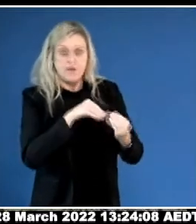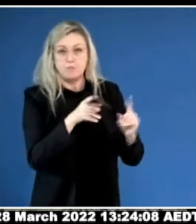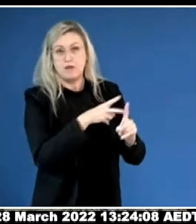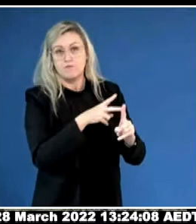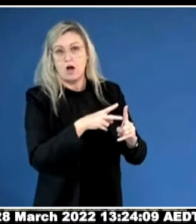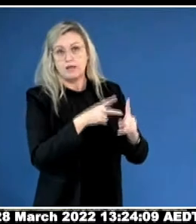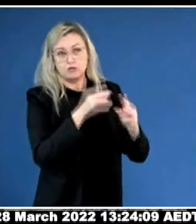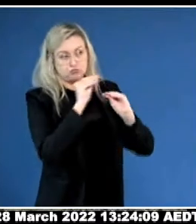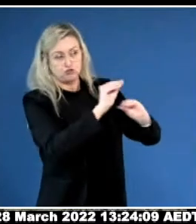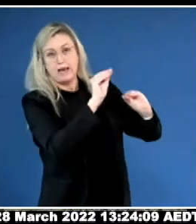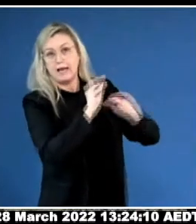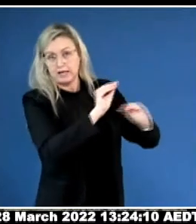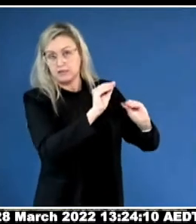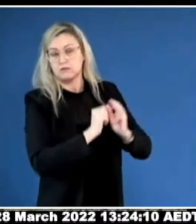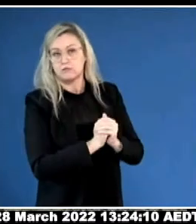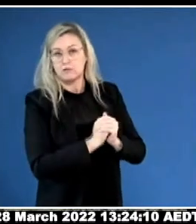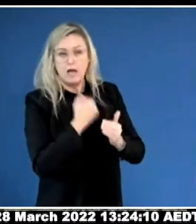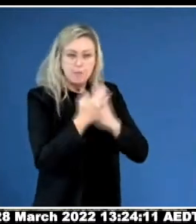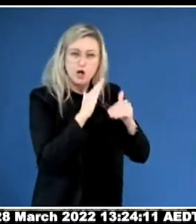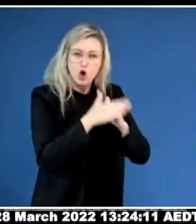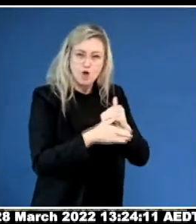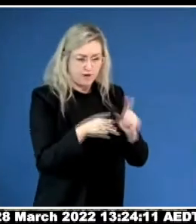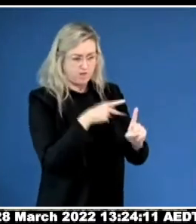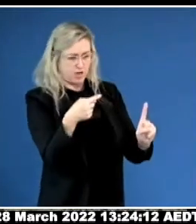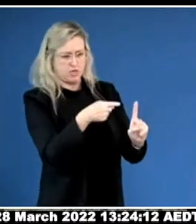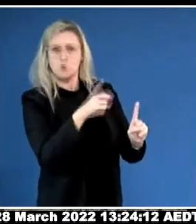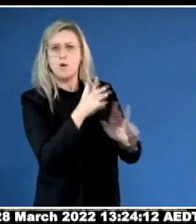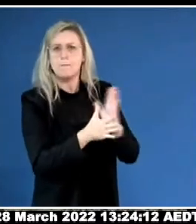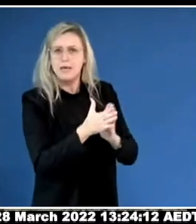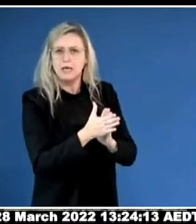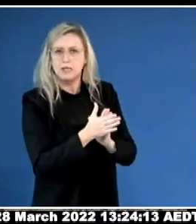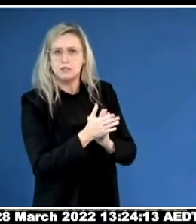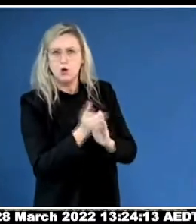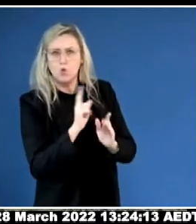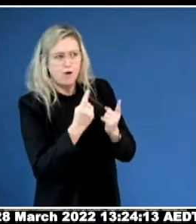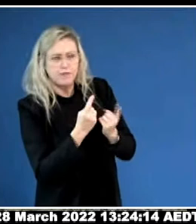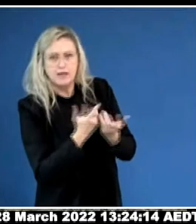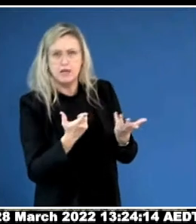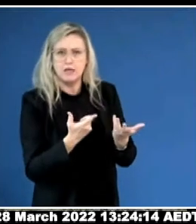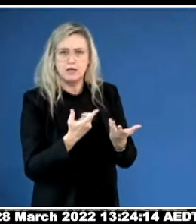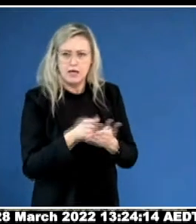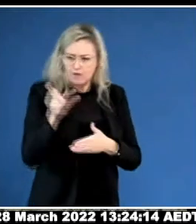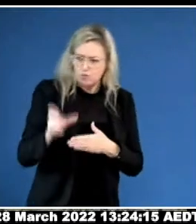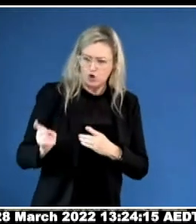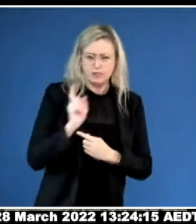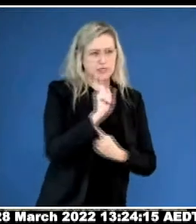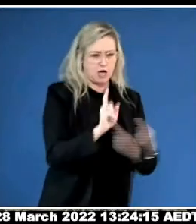with actually no support around how to ask these questions, what to look out for, or what actions to take.